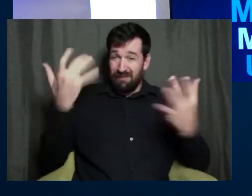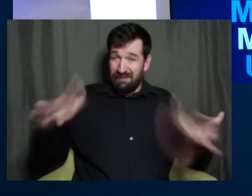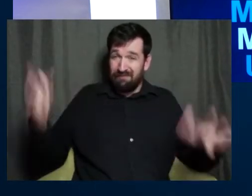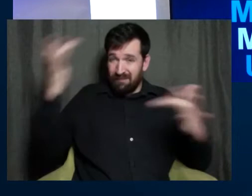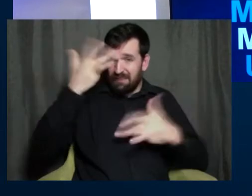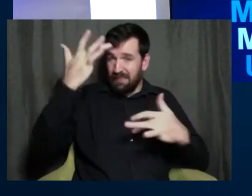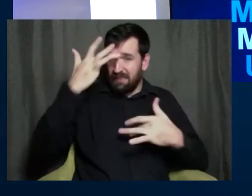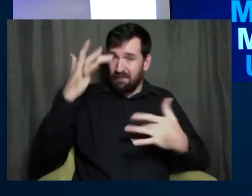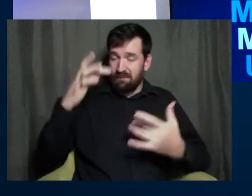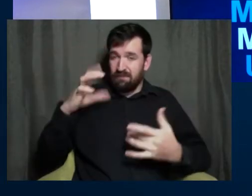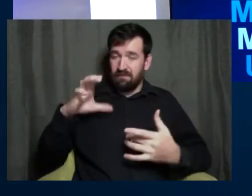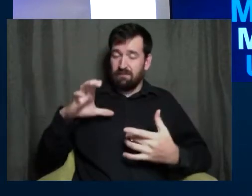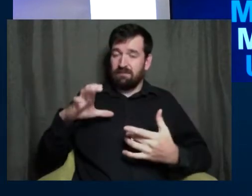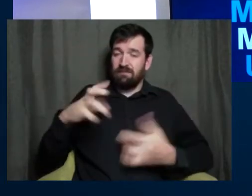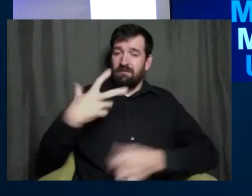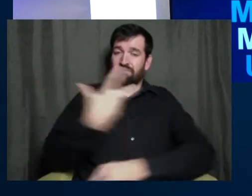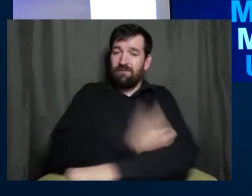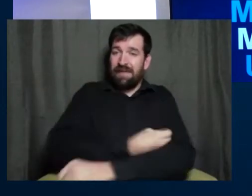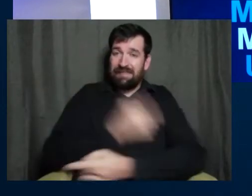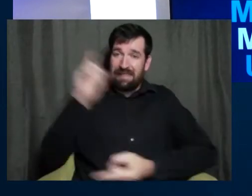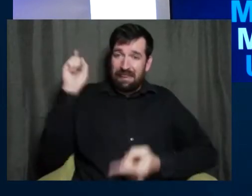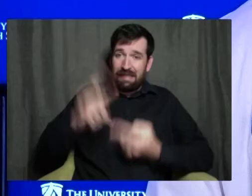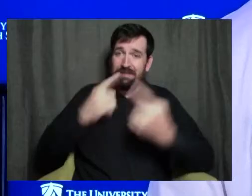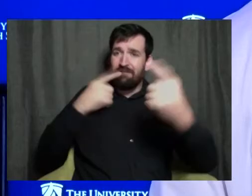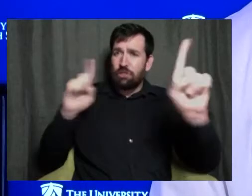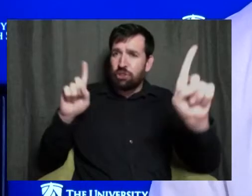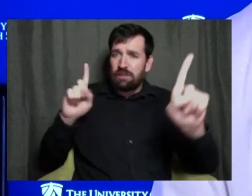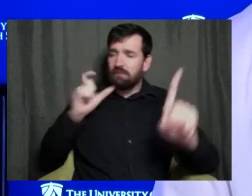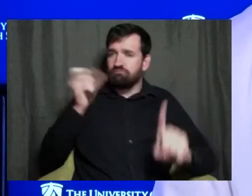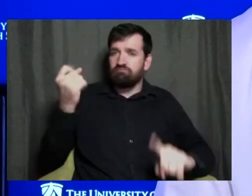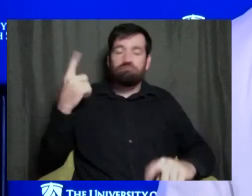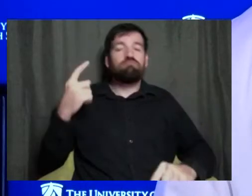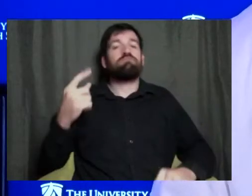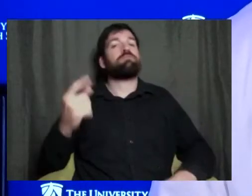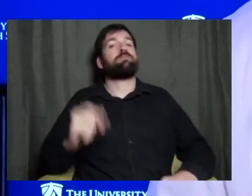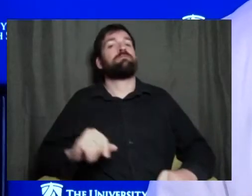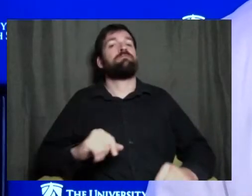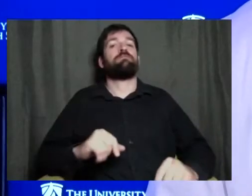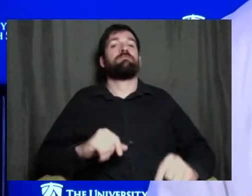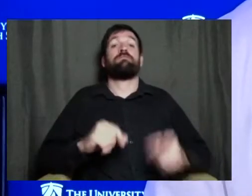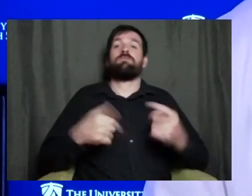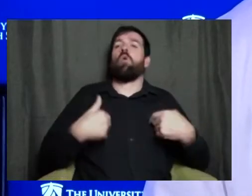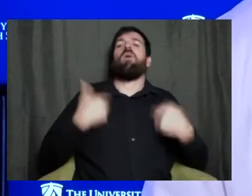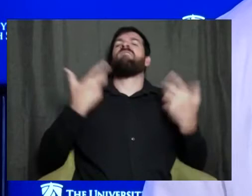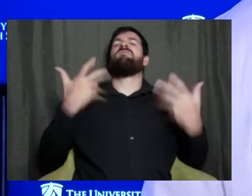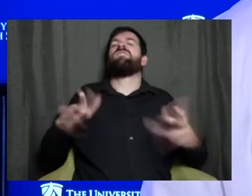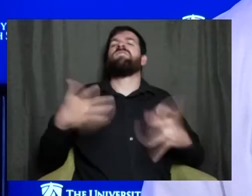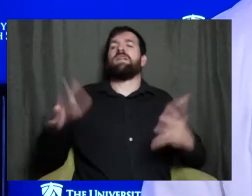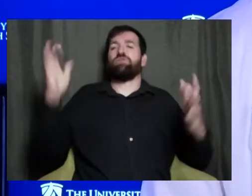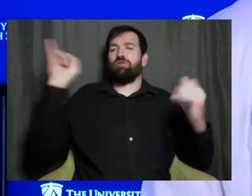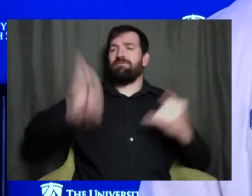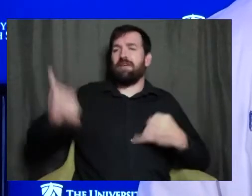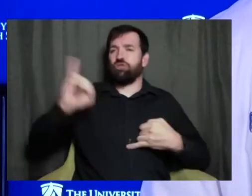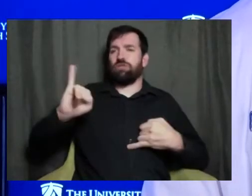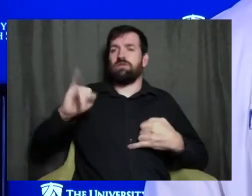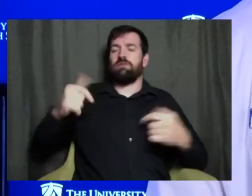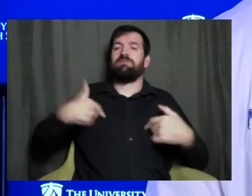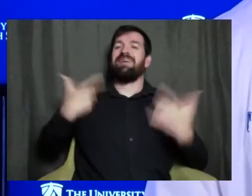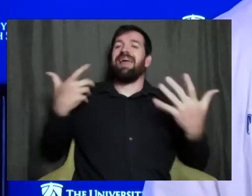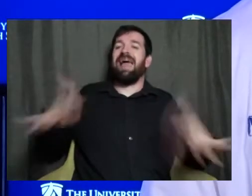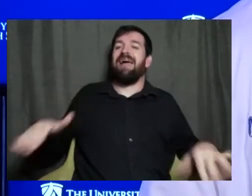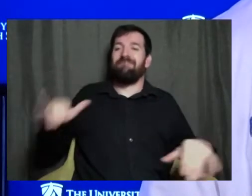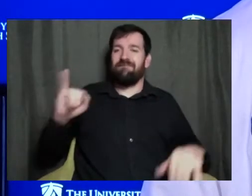as efficient? Well, No, I think it goes back to, well, I've had the infection, so I'm immune. But again, we